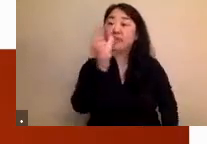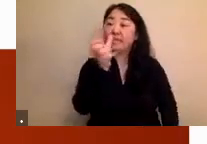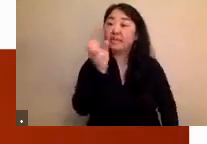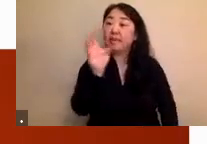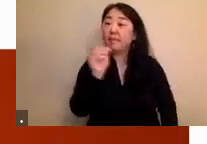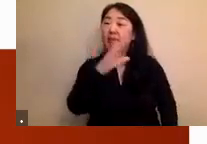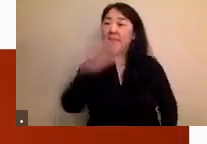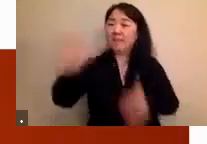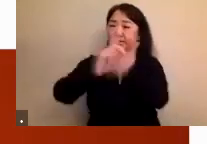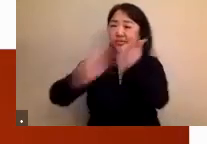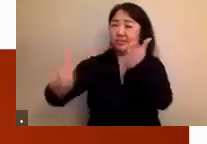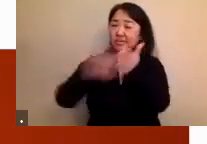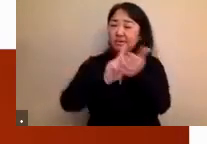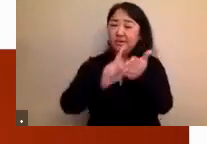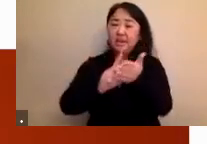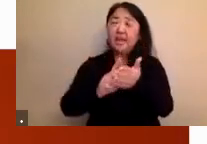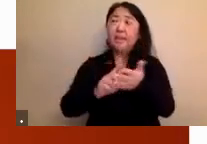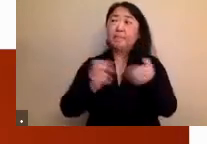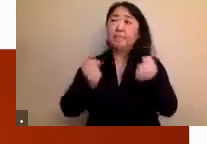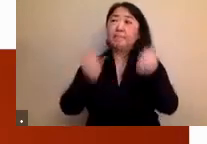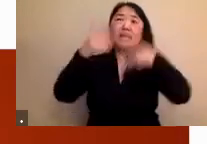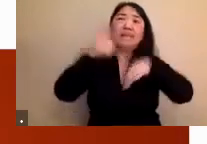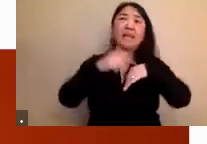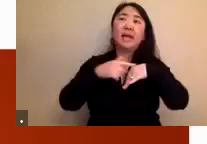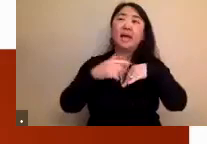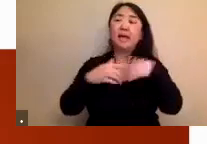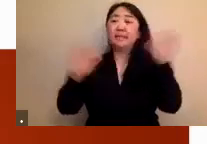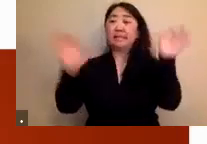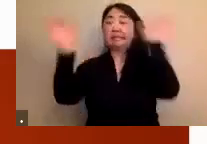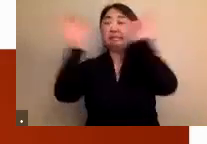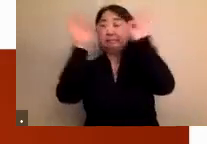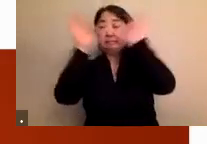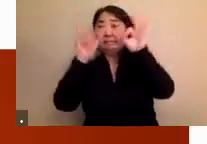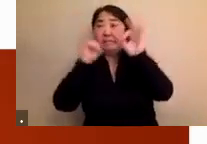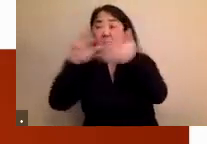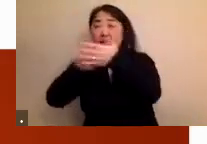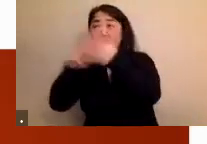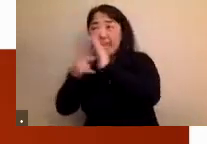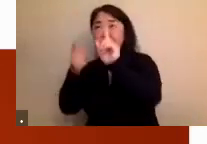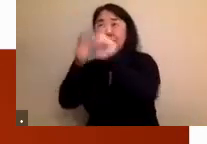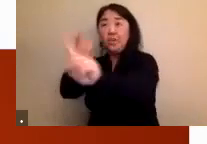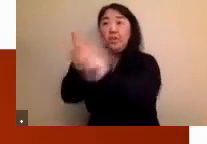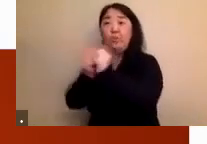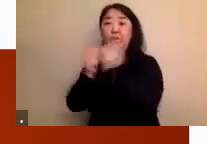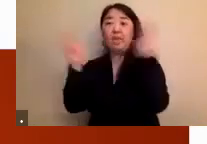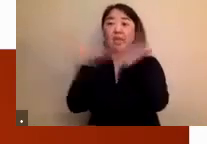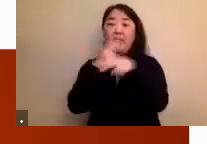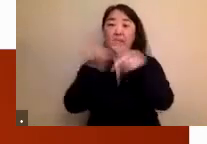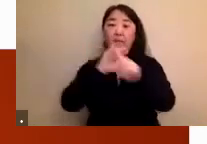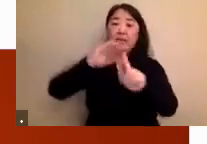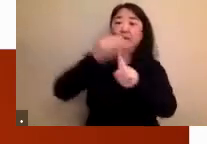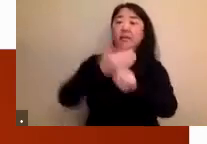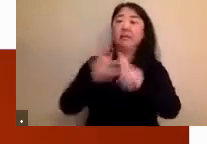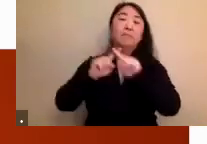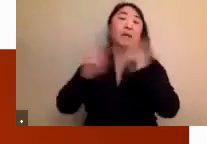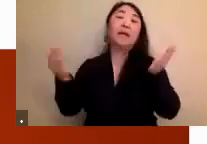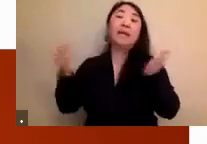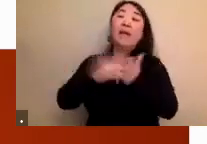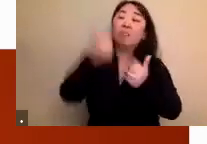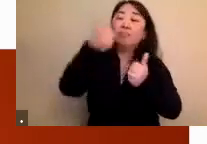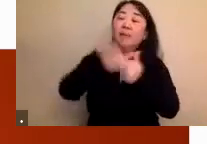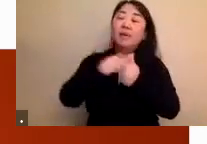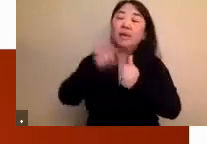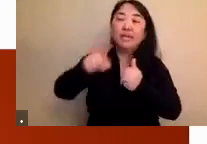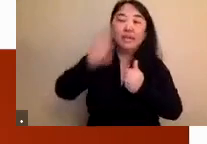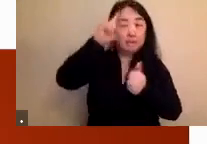intentional, unintentional in terms of highway practices. But again, it connects to the context of the time. What did we